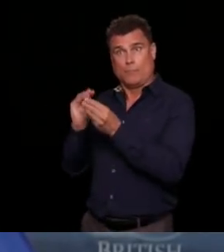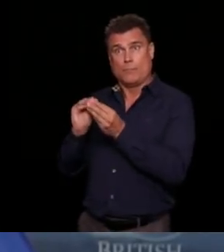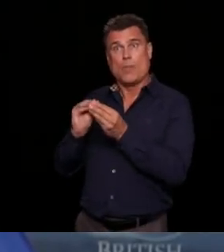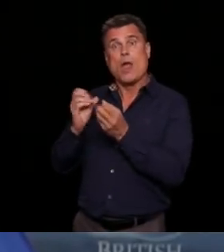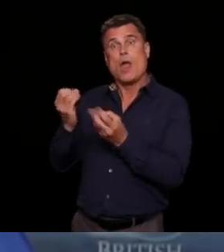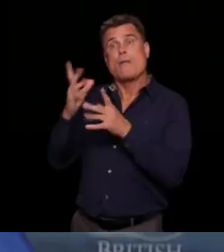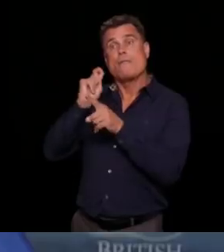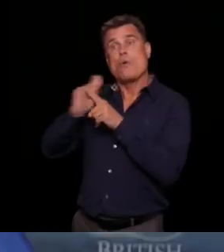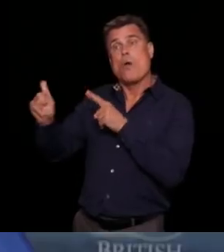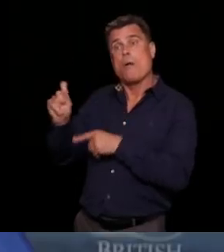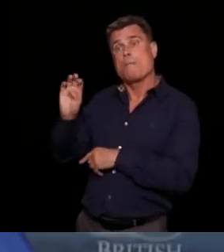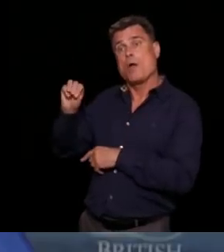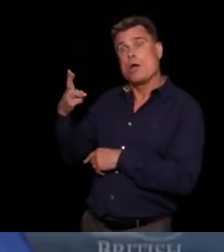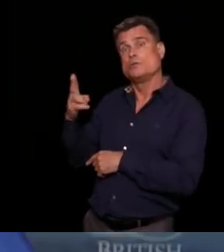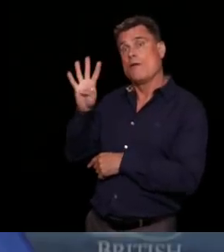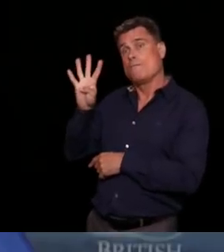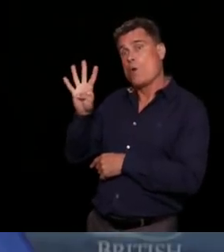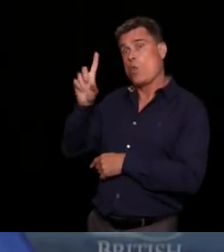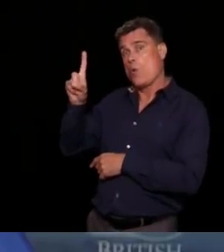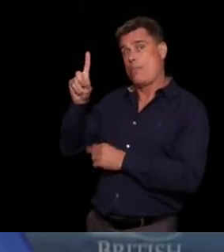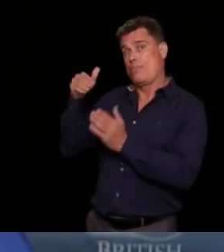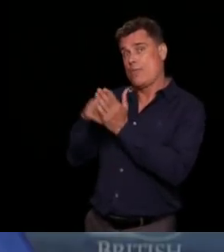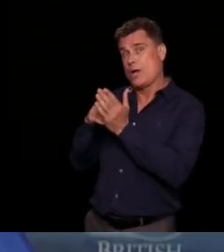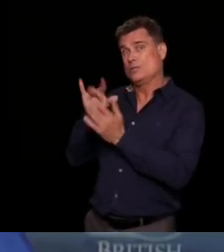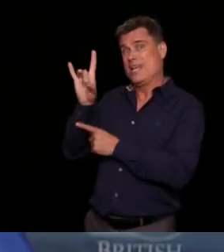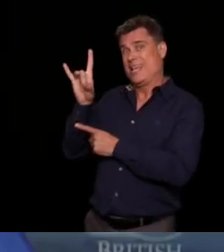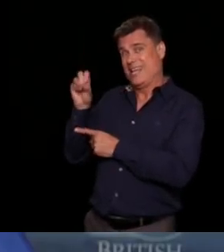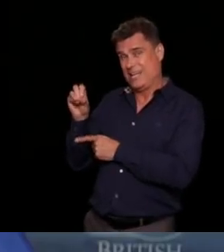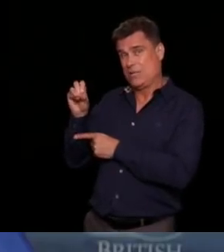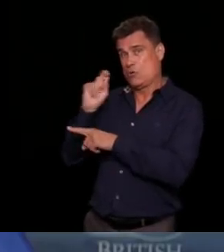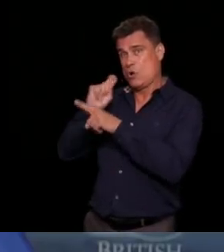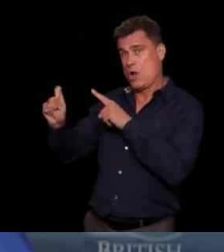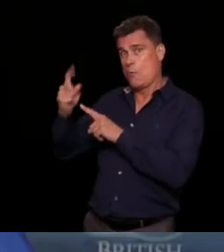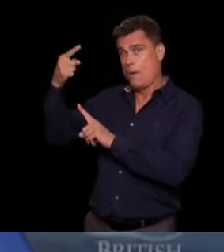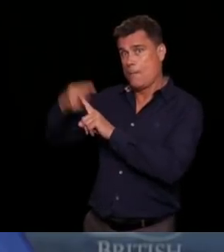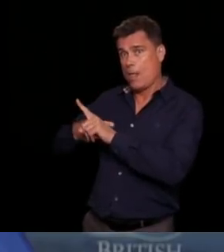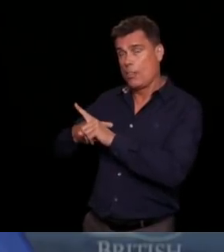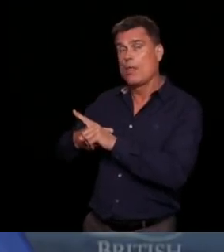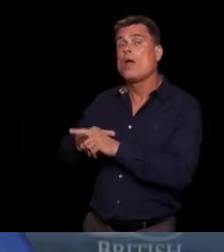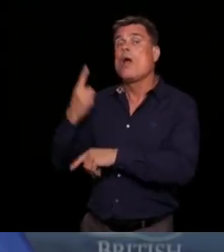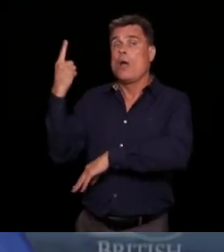in March were 41,880, but on the highest day in March,